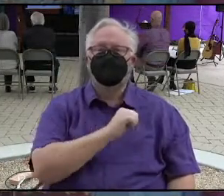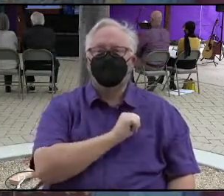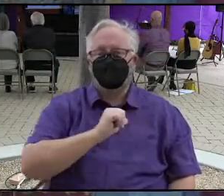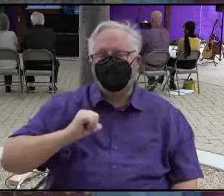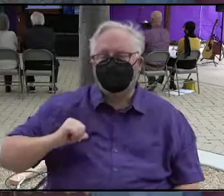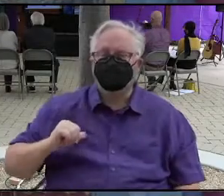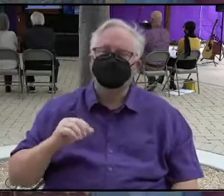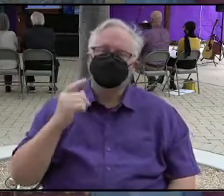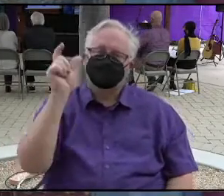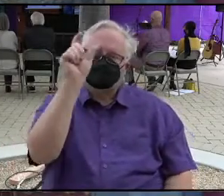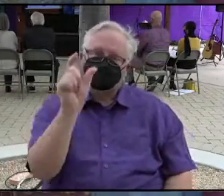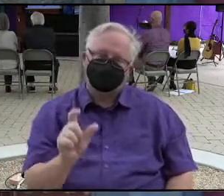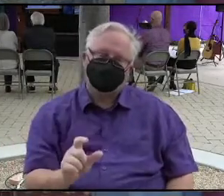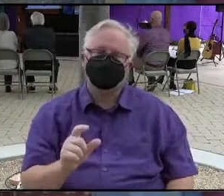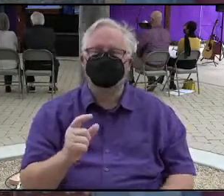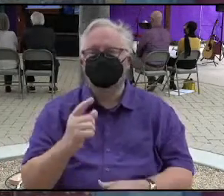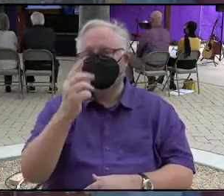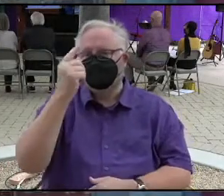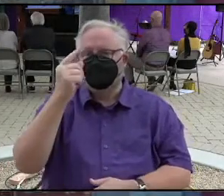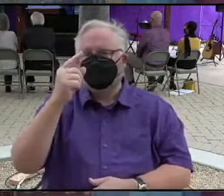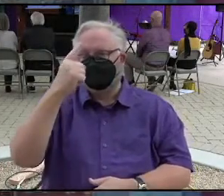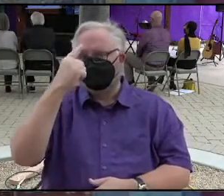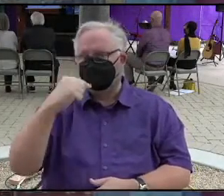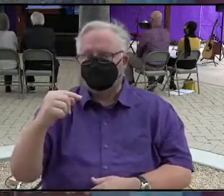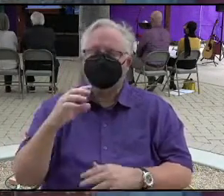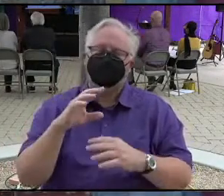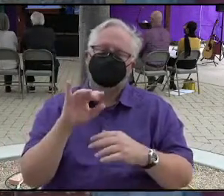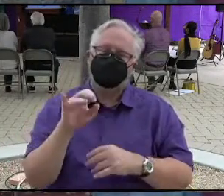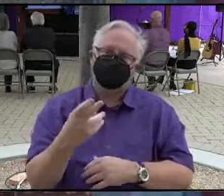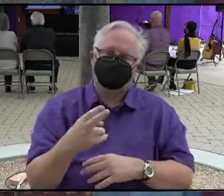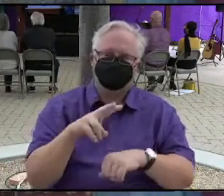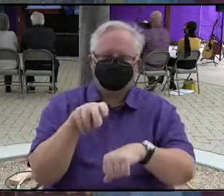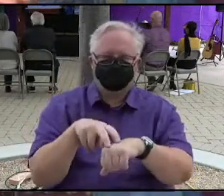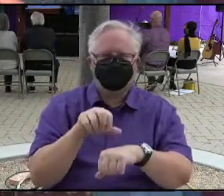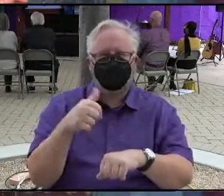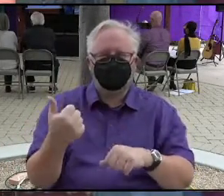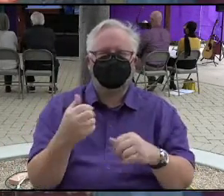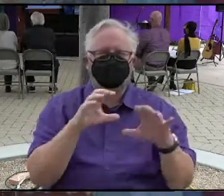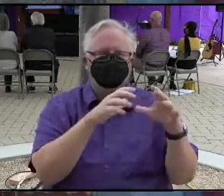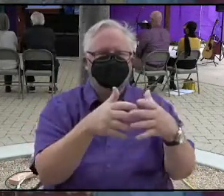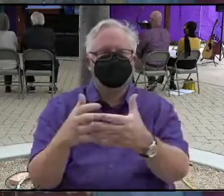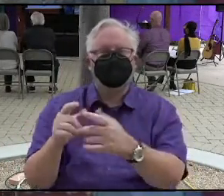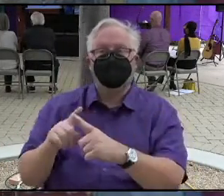Greeks, Irish, and other ethnicities, but eventually